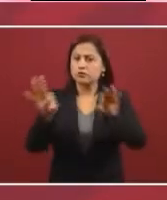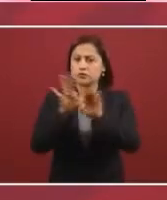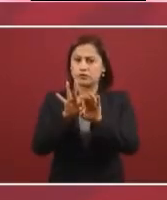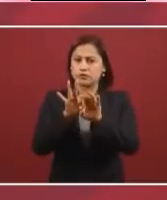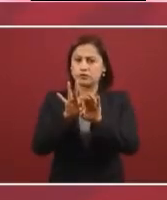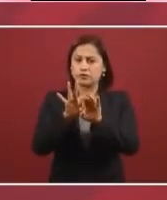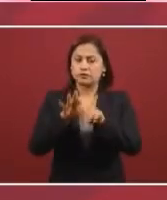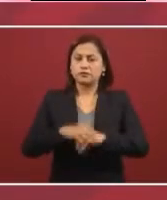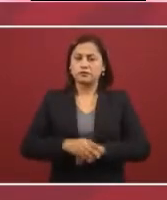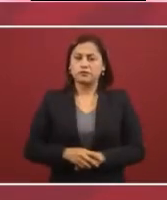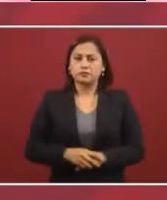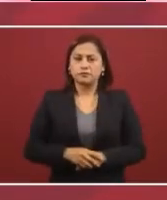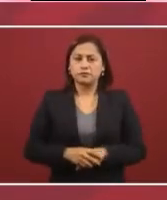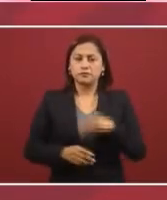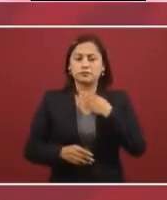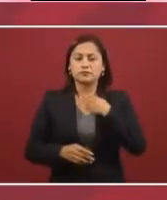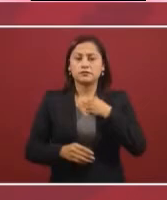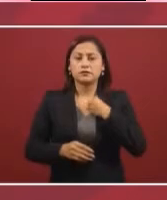you can't